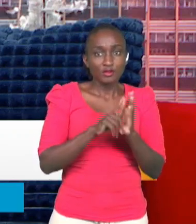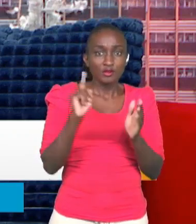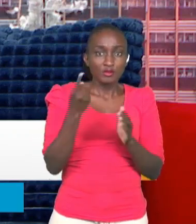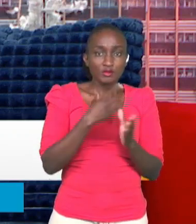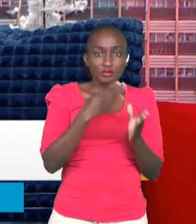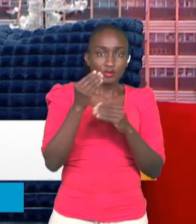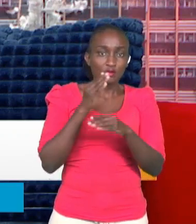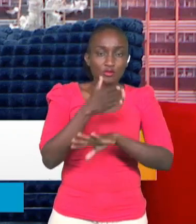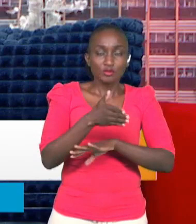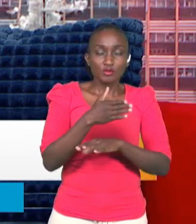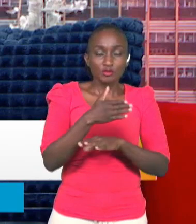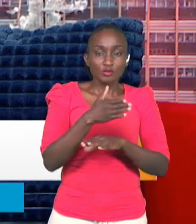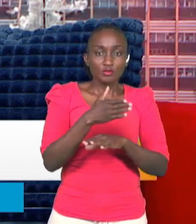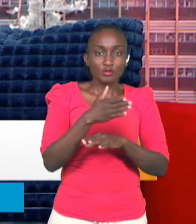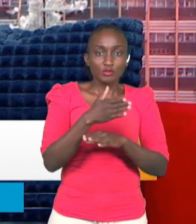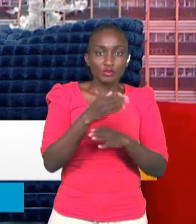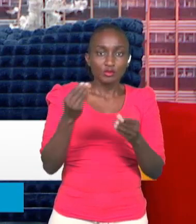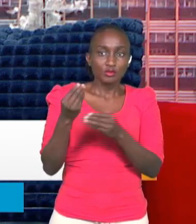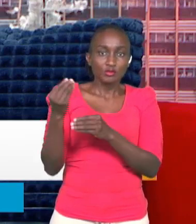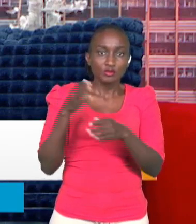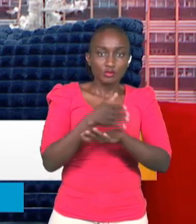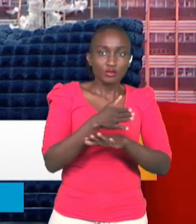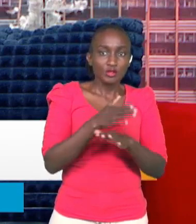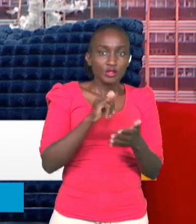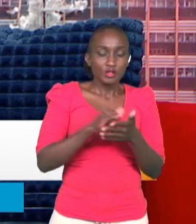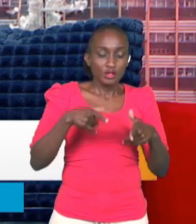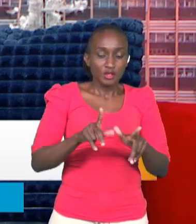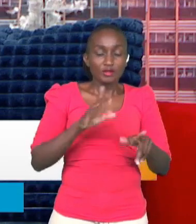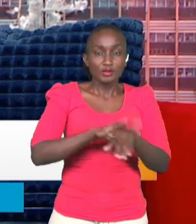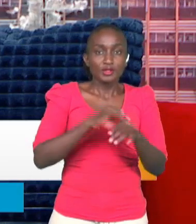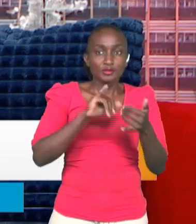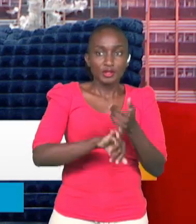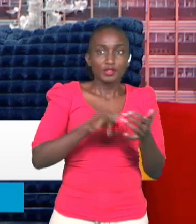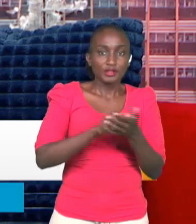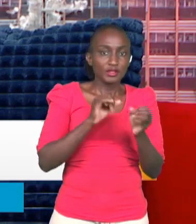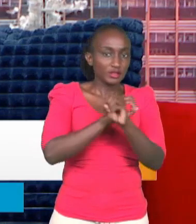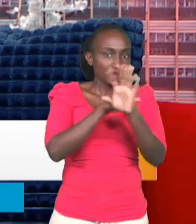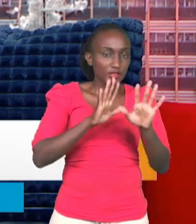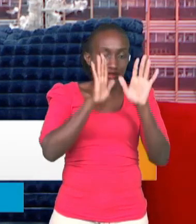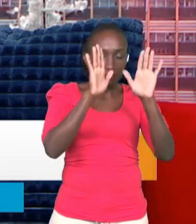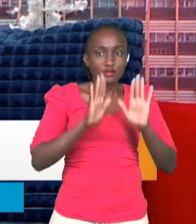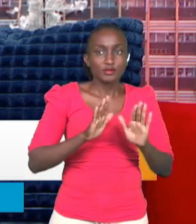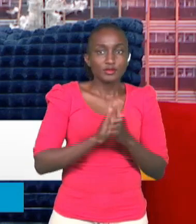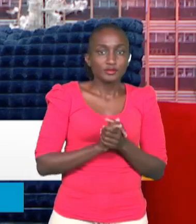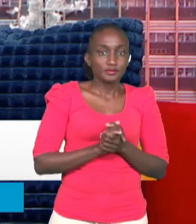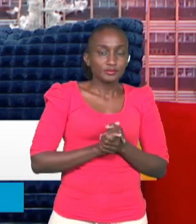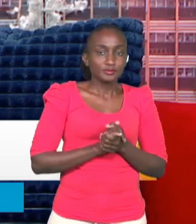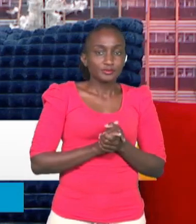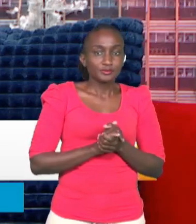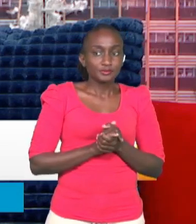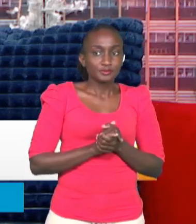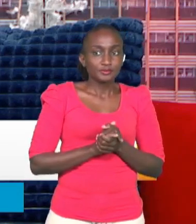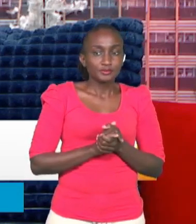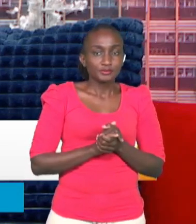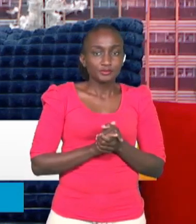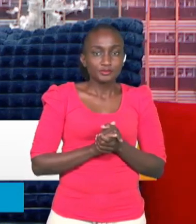through that, then you can be allowed to get married yeah. and all that. So that clearance to me is very important. Mm-hmm. It actually, to put